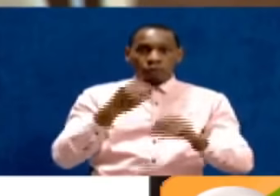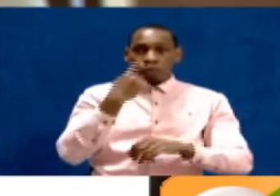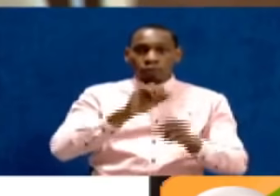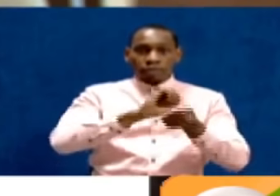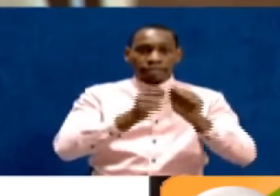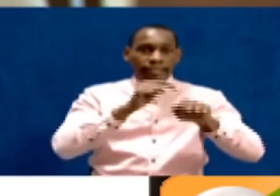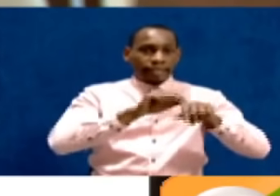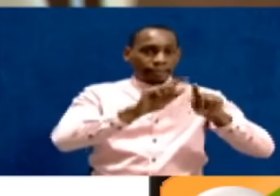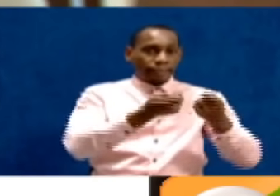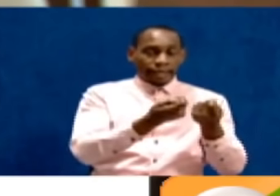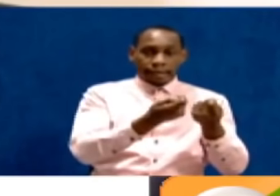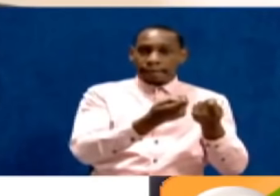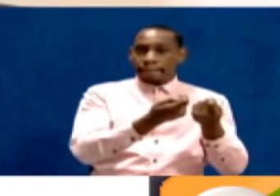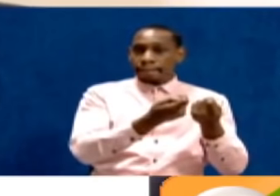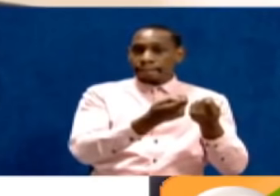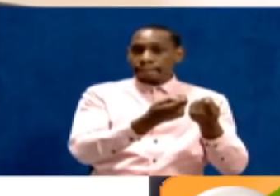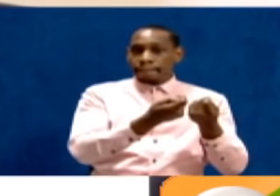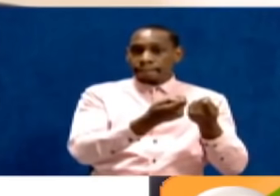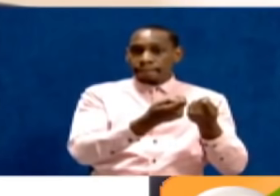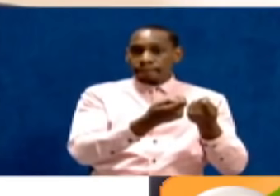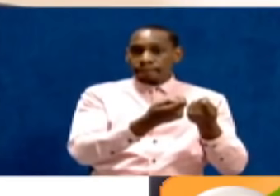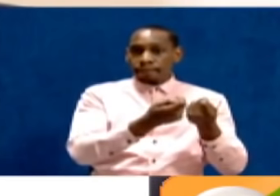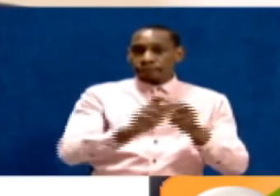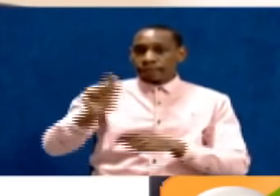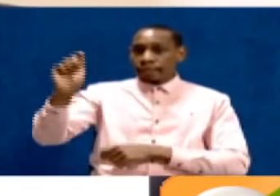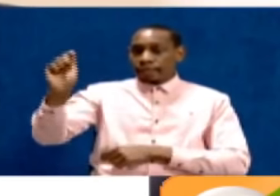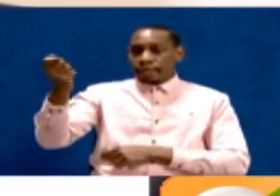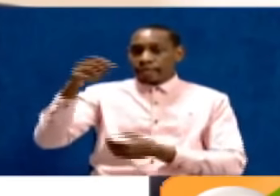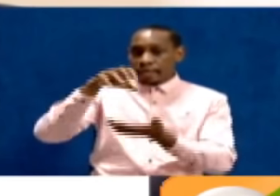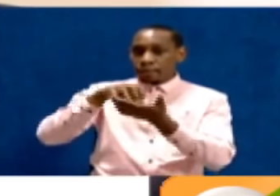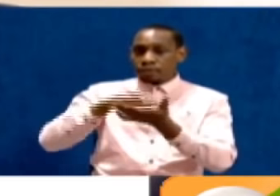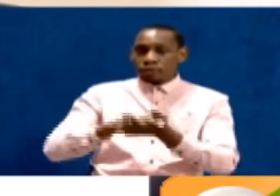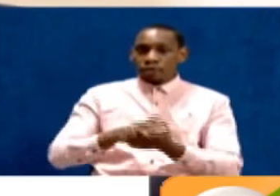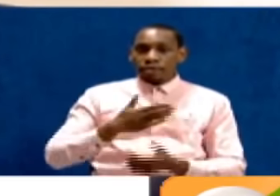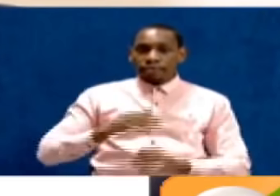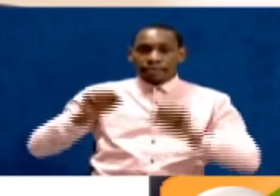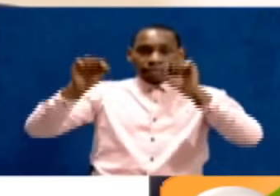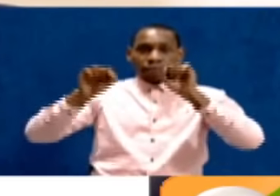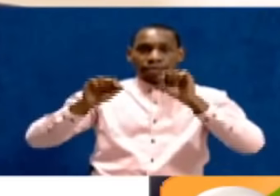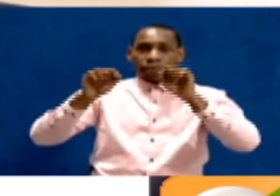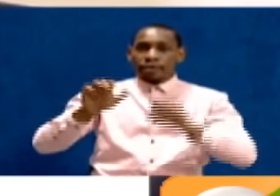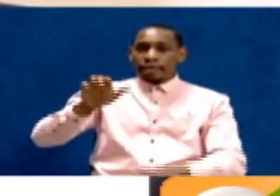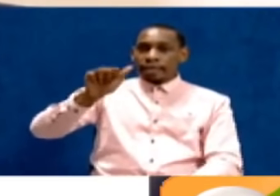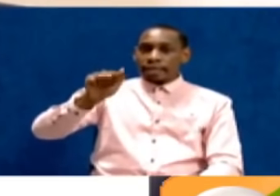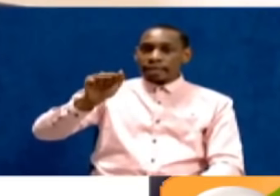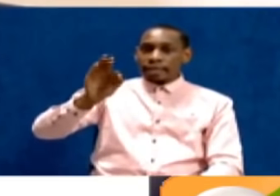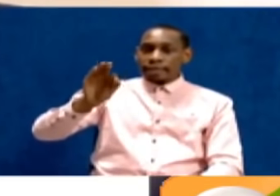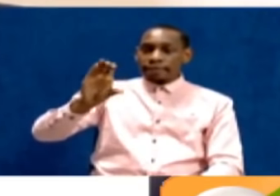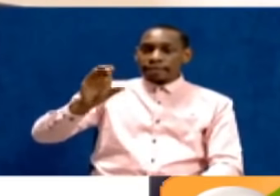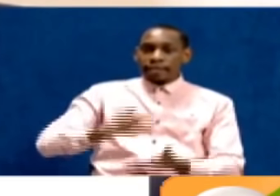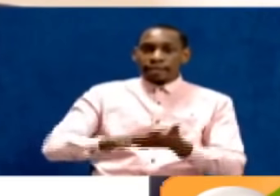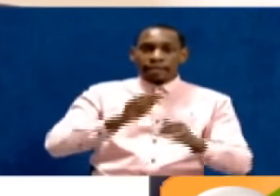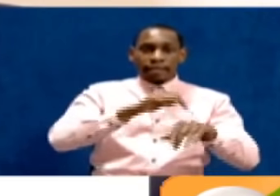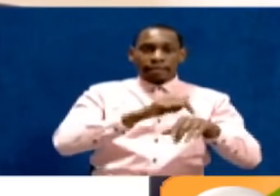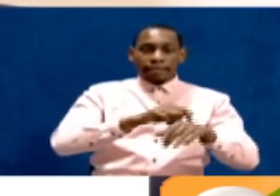eventually. On the Kenyan front, I'm a fan of AFC Leopards. When